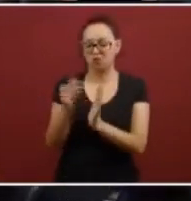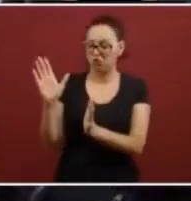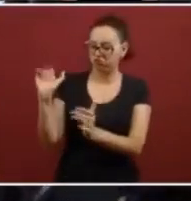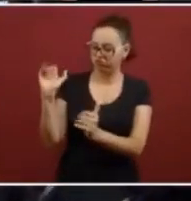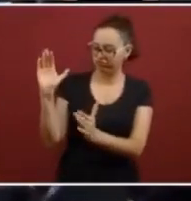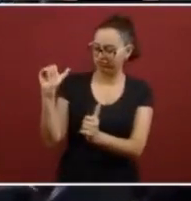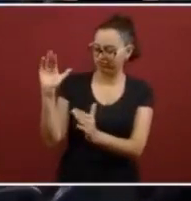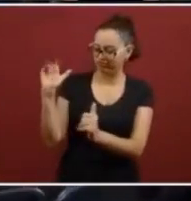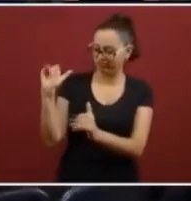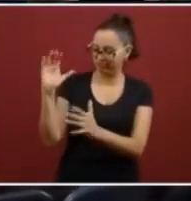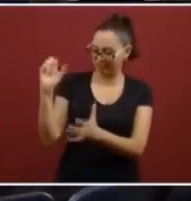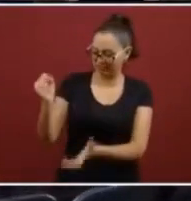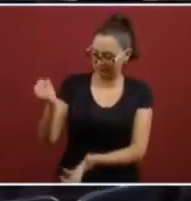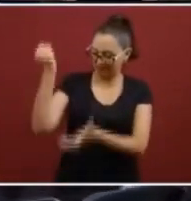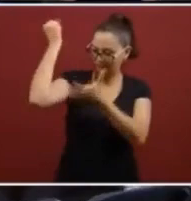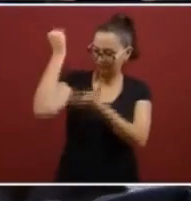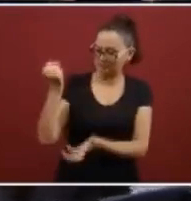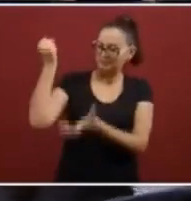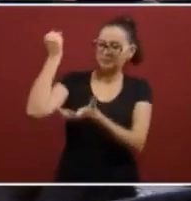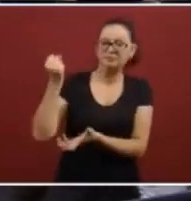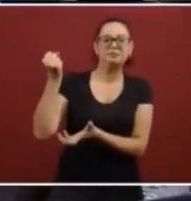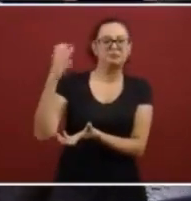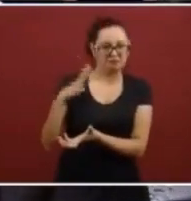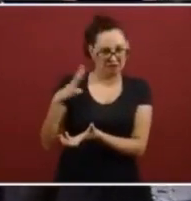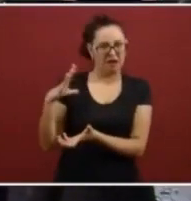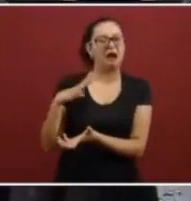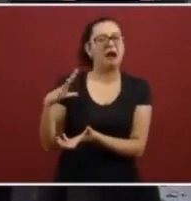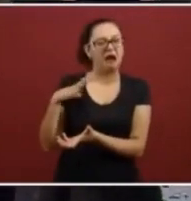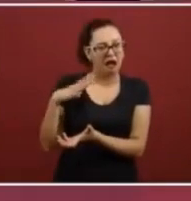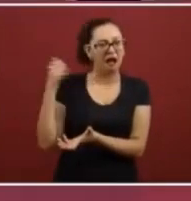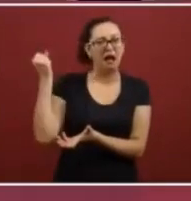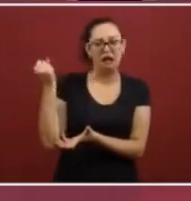getting more money. si We're